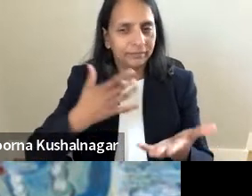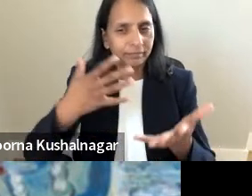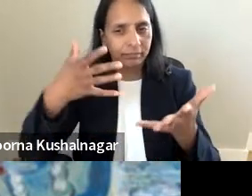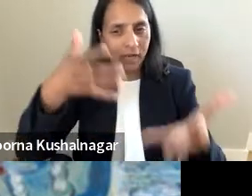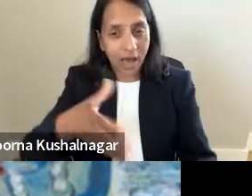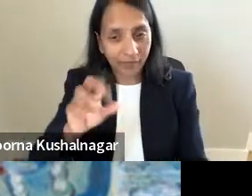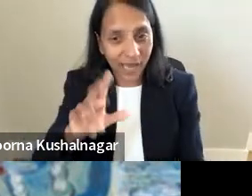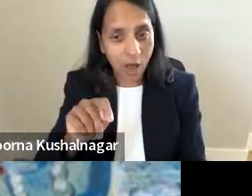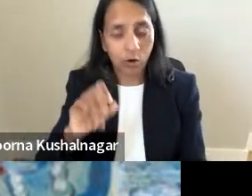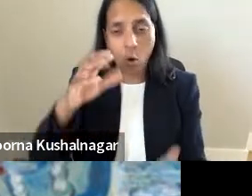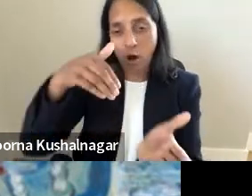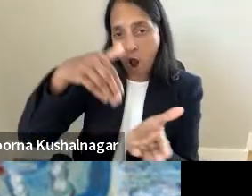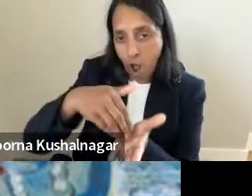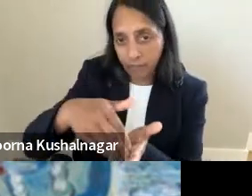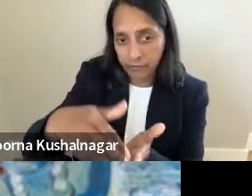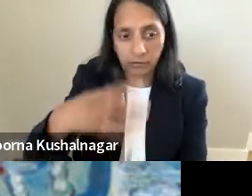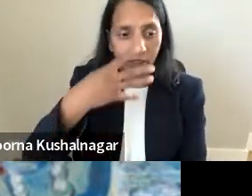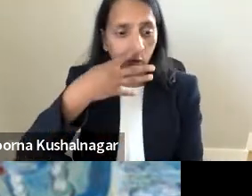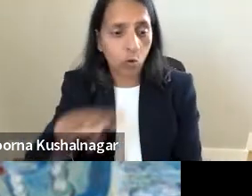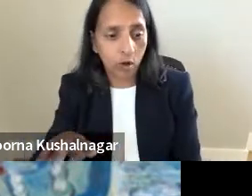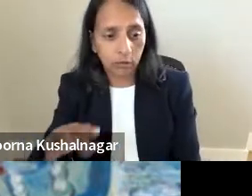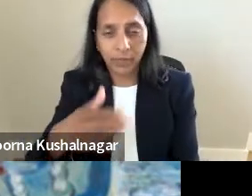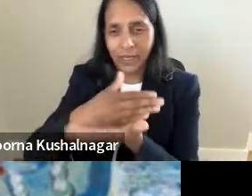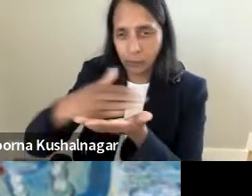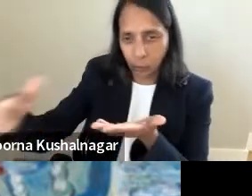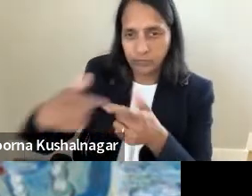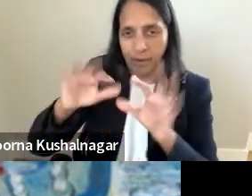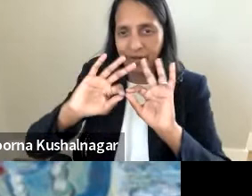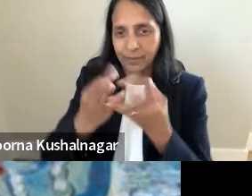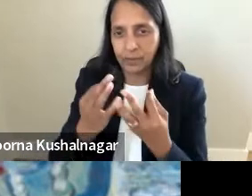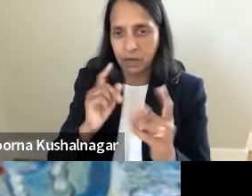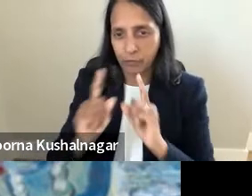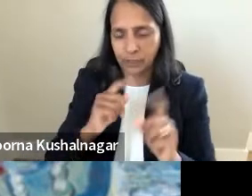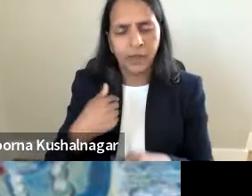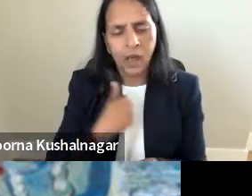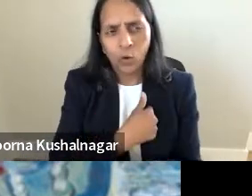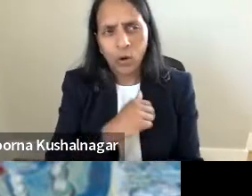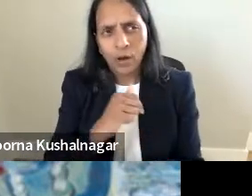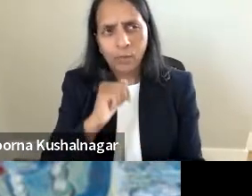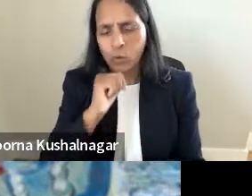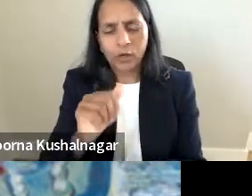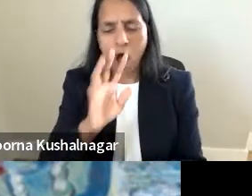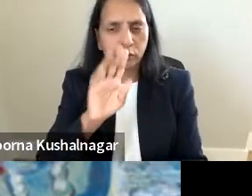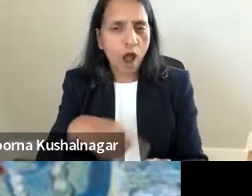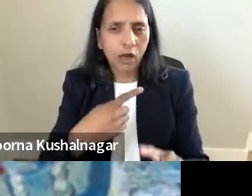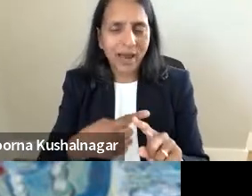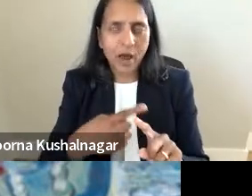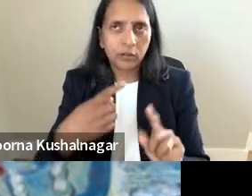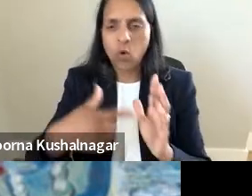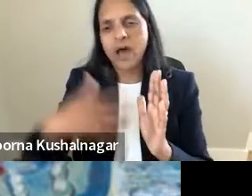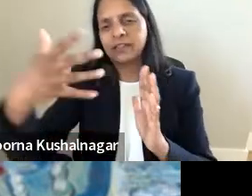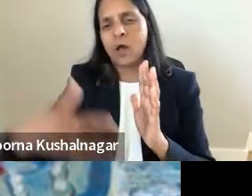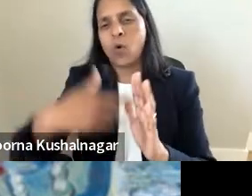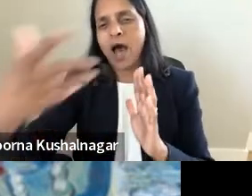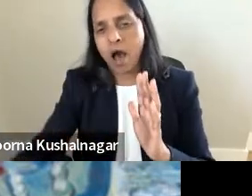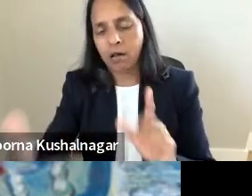of feelings of being left out consistently or often ignored or excluded from family conversations.